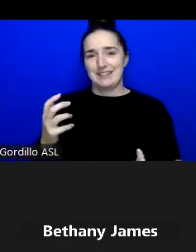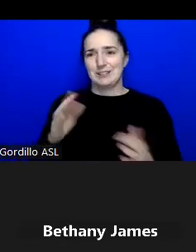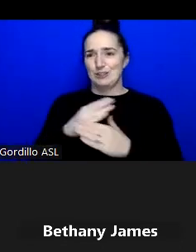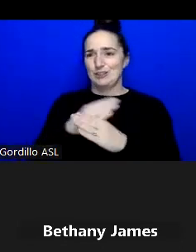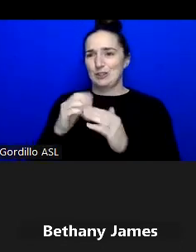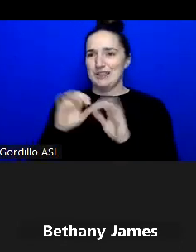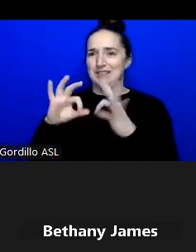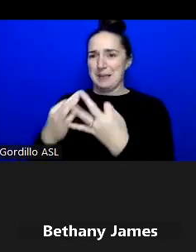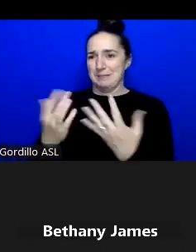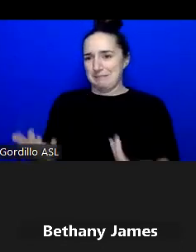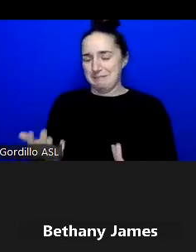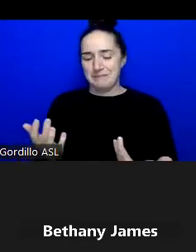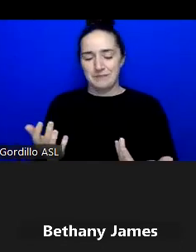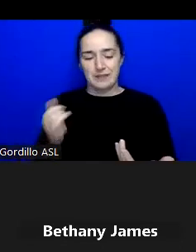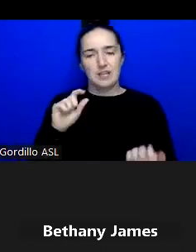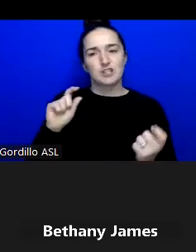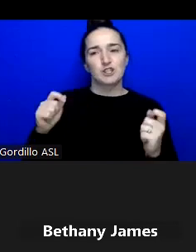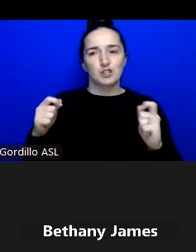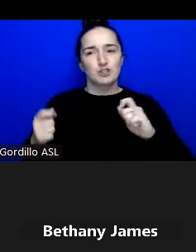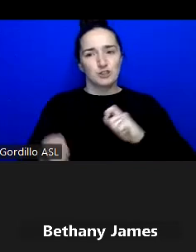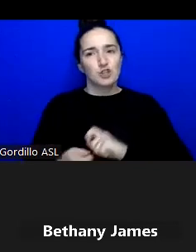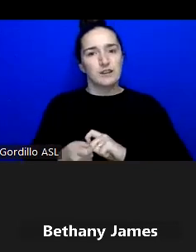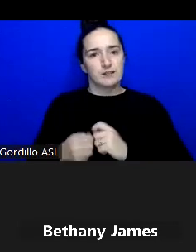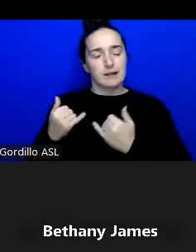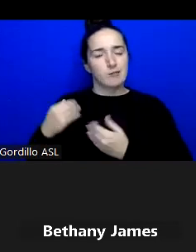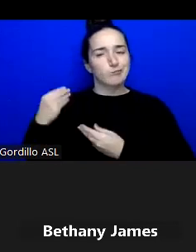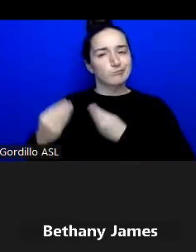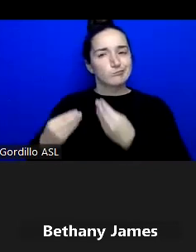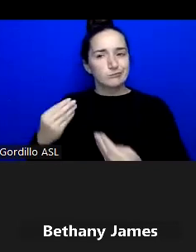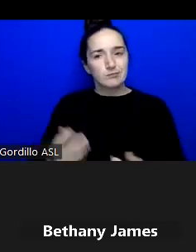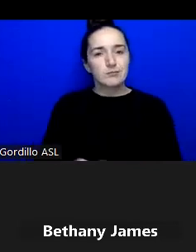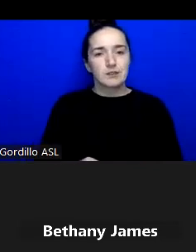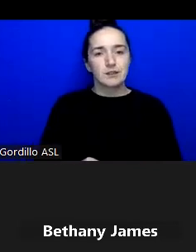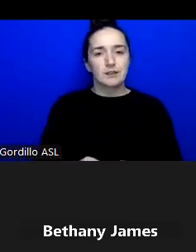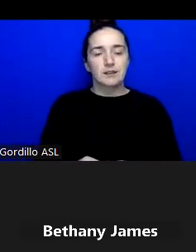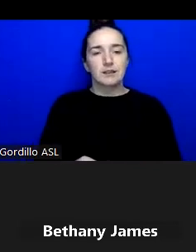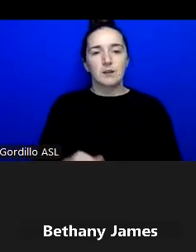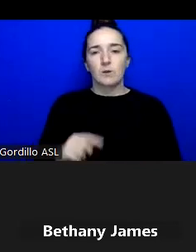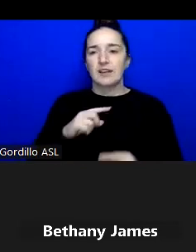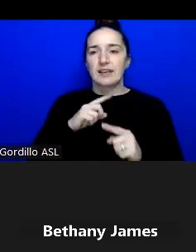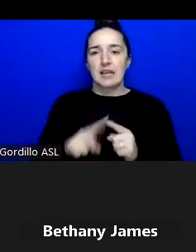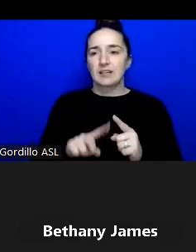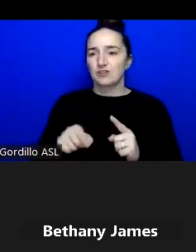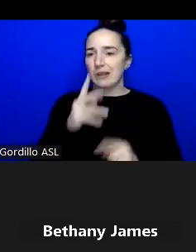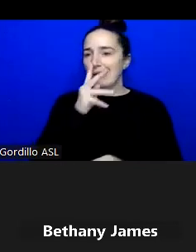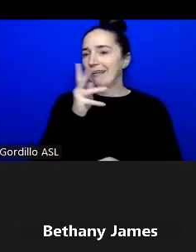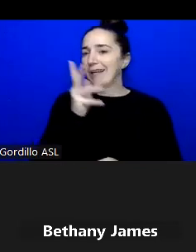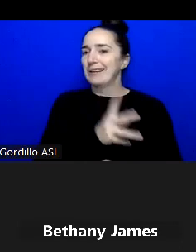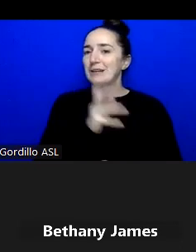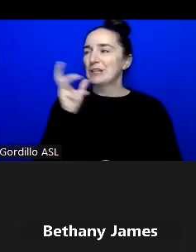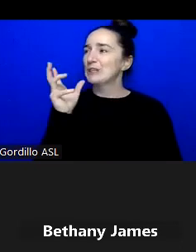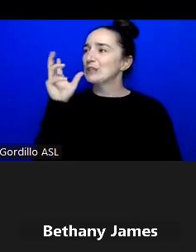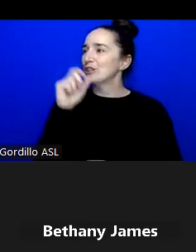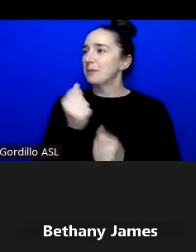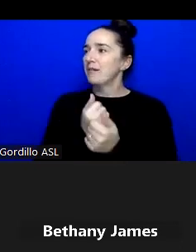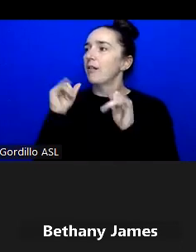generations. And I think it's something that we need to be mindful of. We can't, kind of put our heads in the sand and say, the landscape isn't